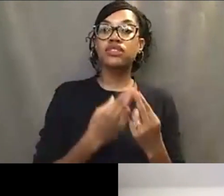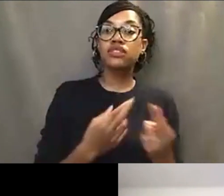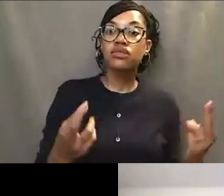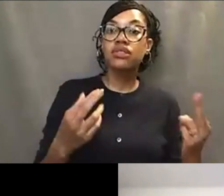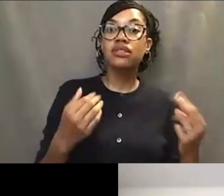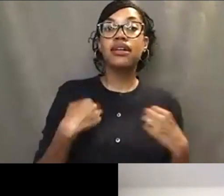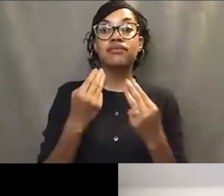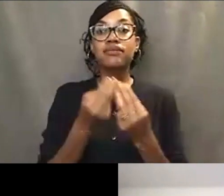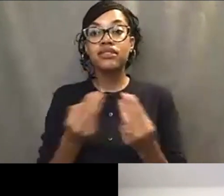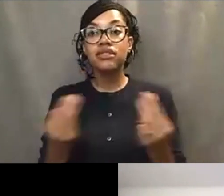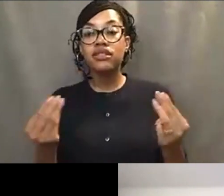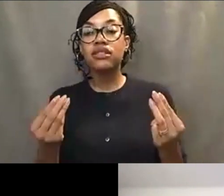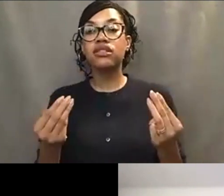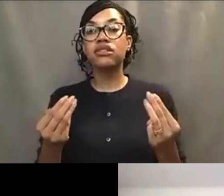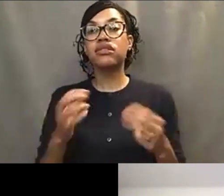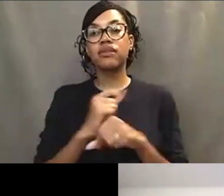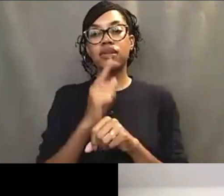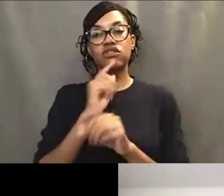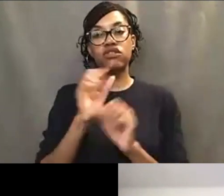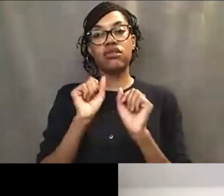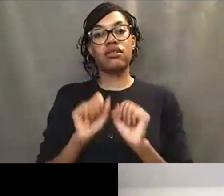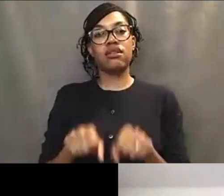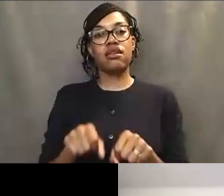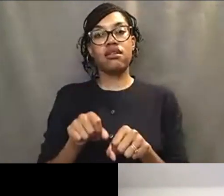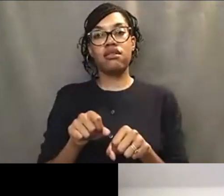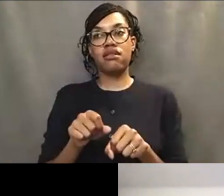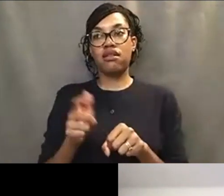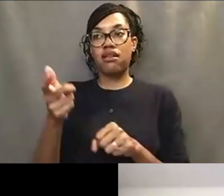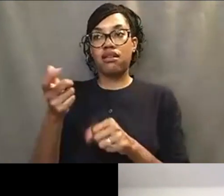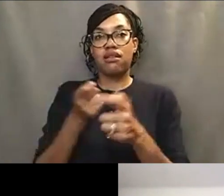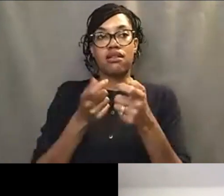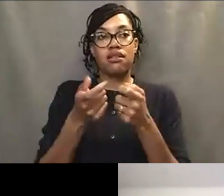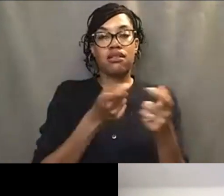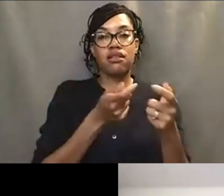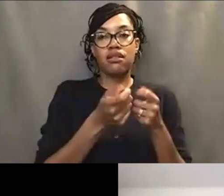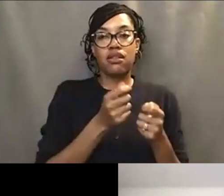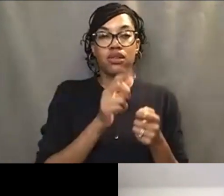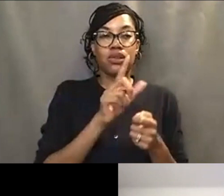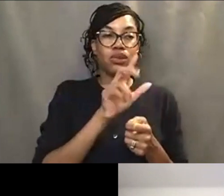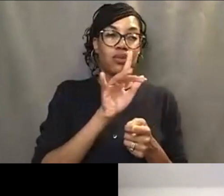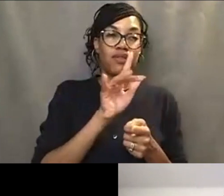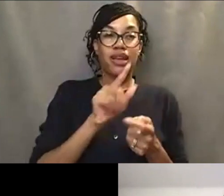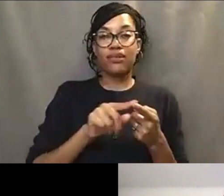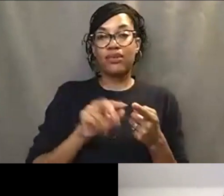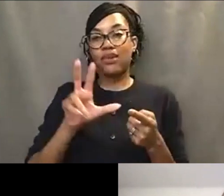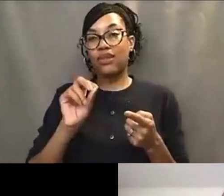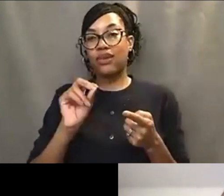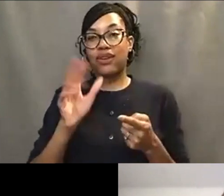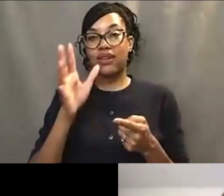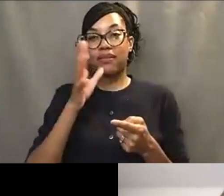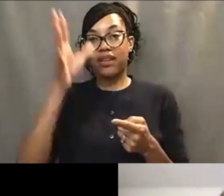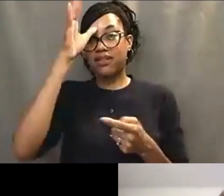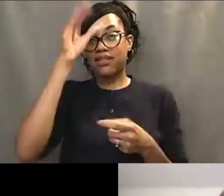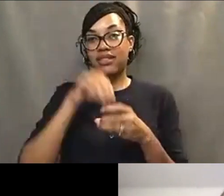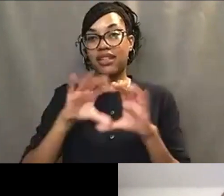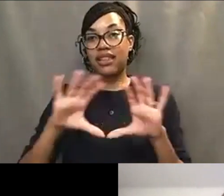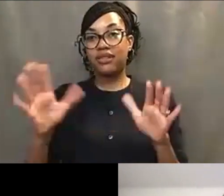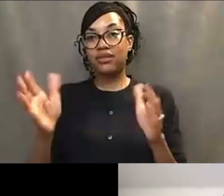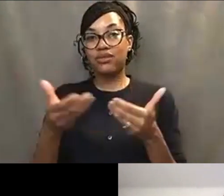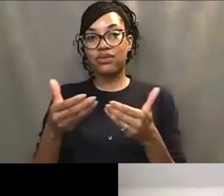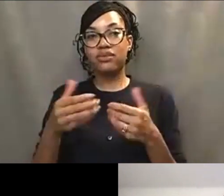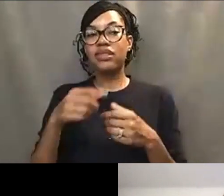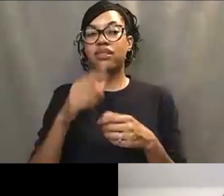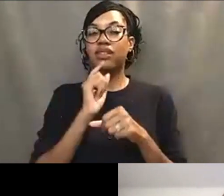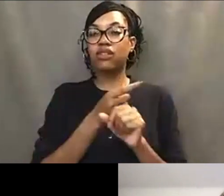they needed to engage their 25 to 30, sometimes 50 parents in their classrooms. We know